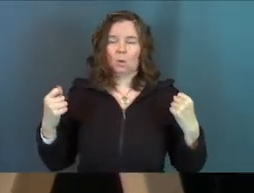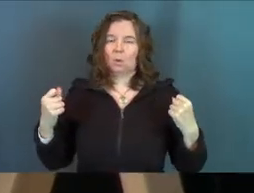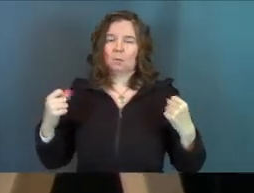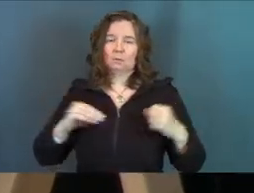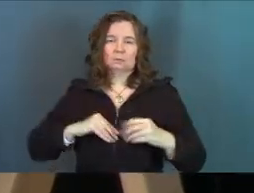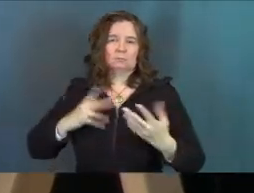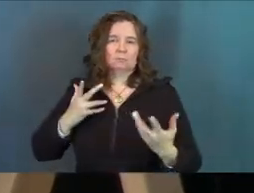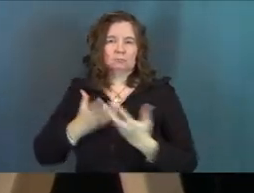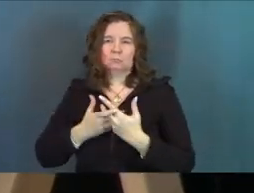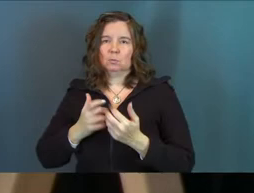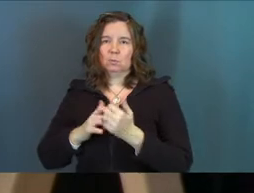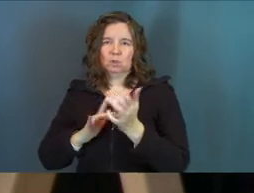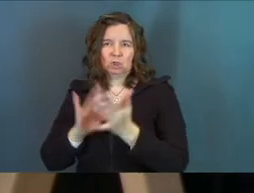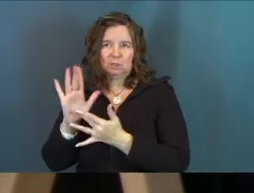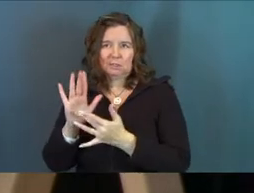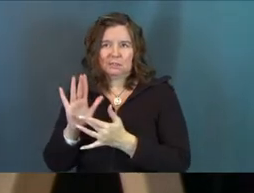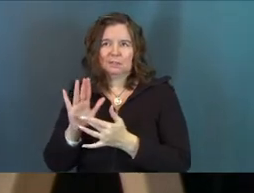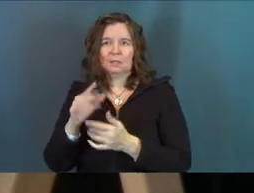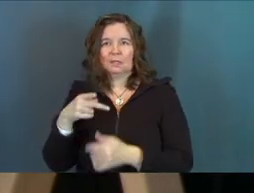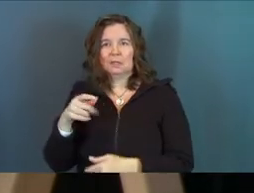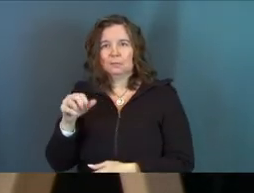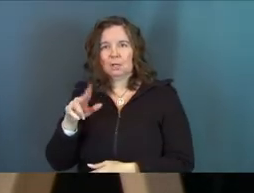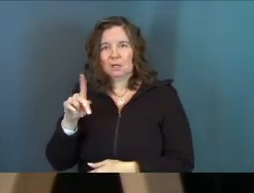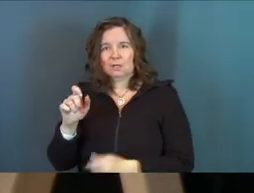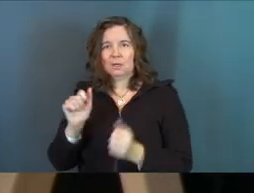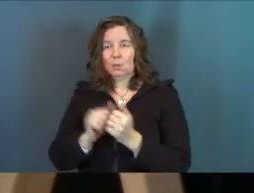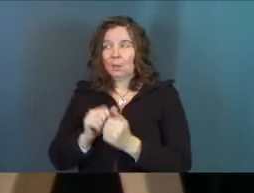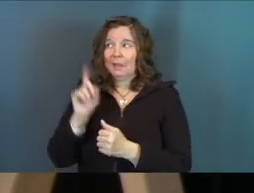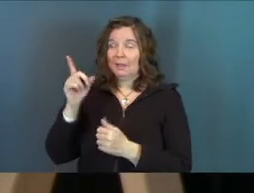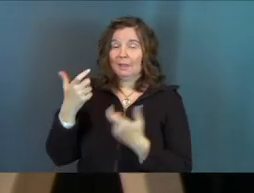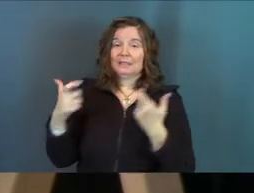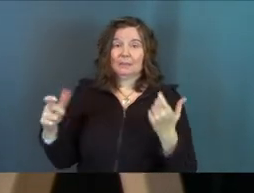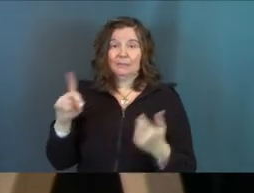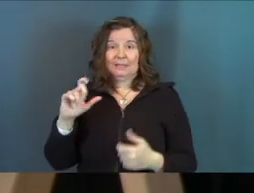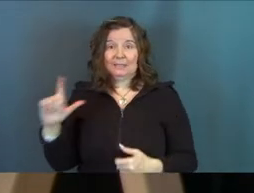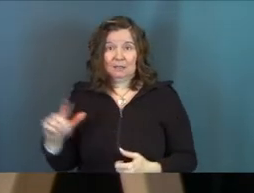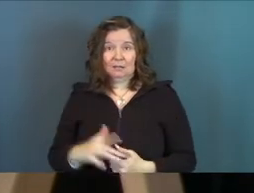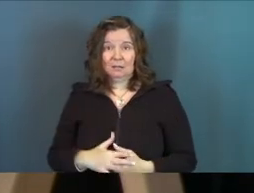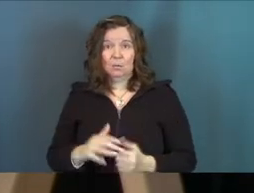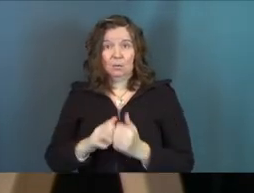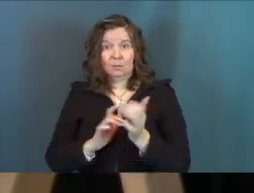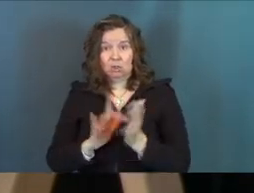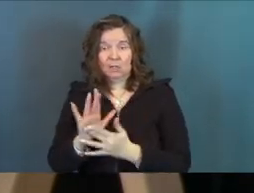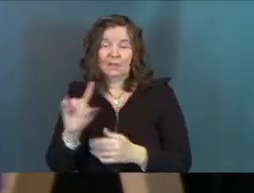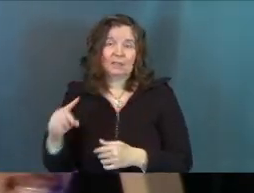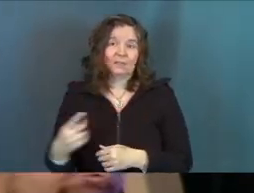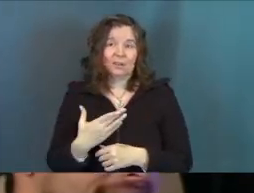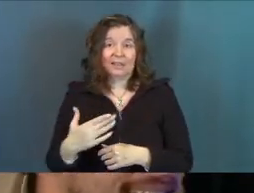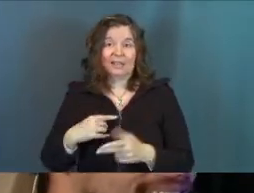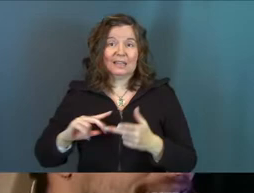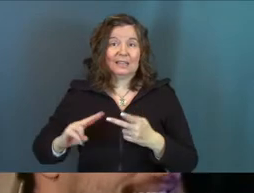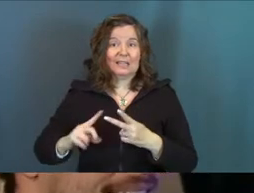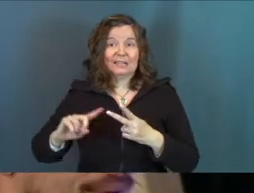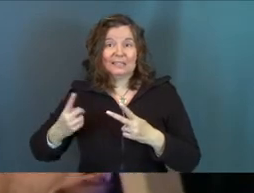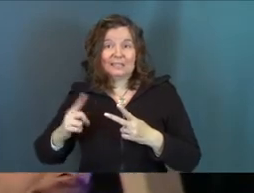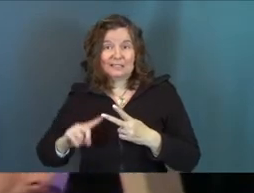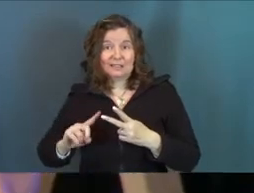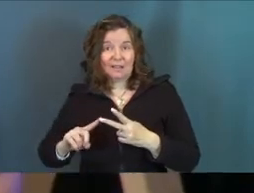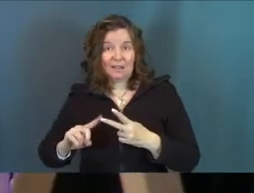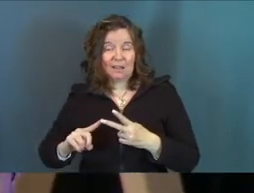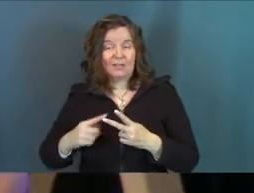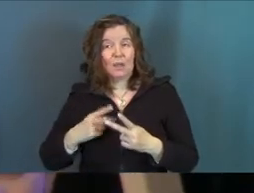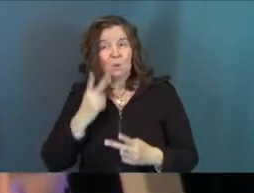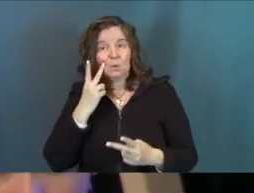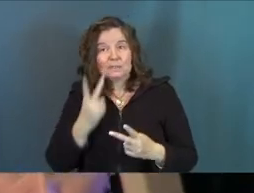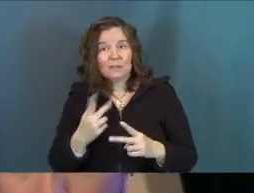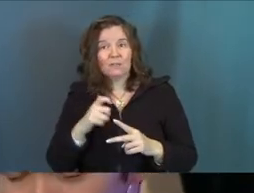resting, hanging out in paradise with him. That's a big deal. we get to be with Jesus. So that's the first thing. The second thing that we get, that